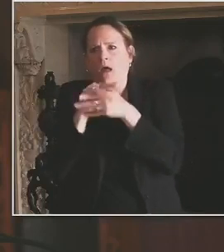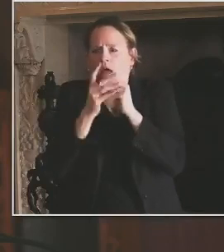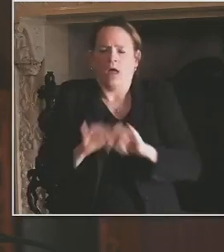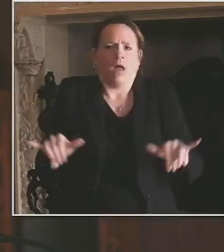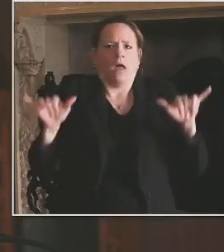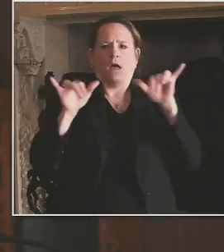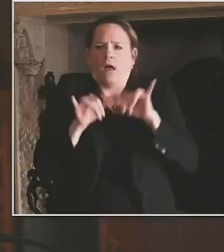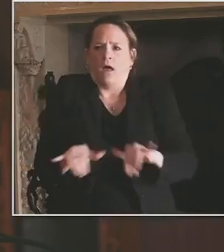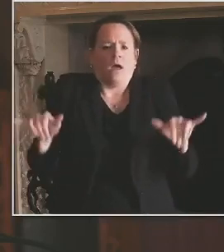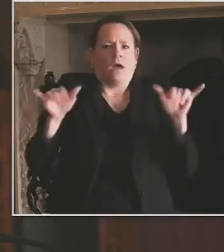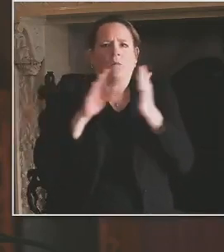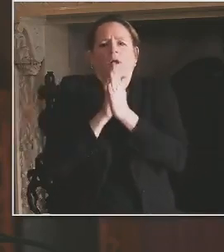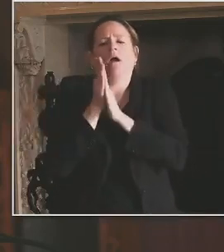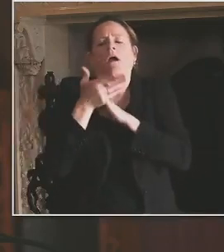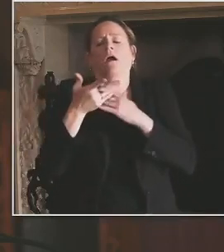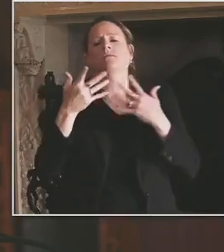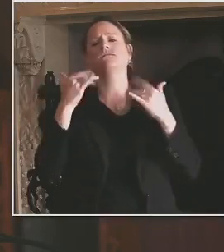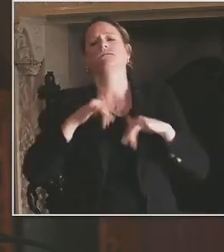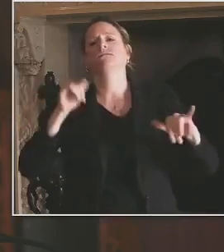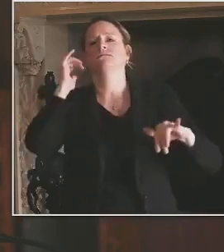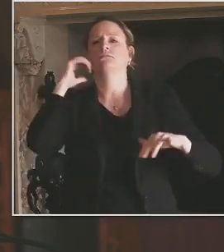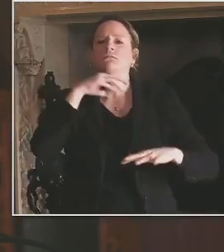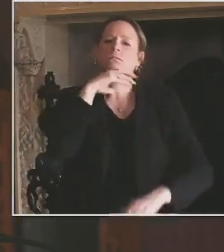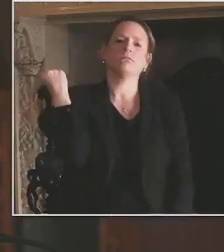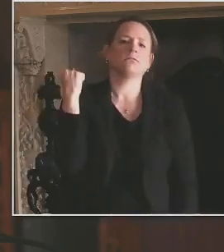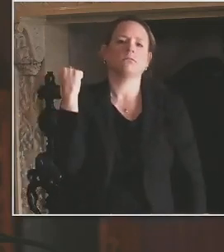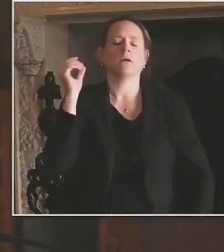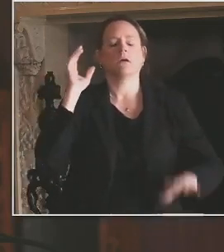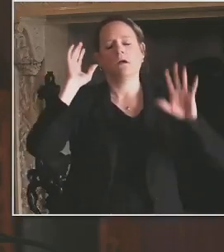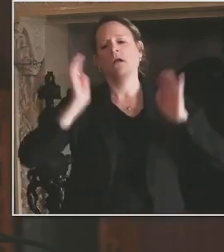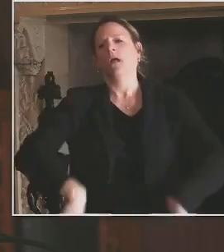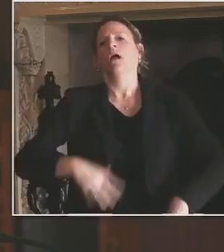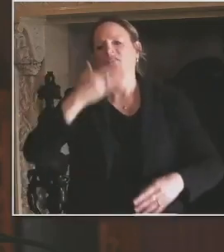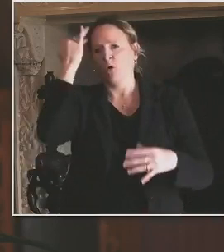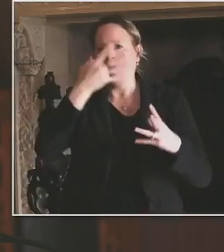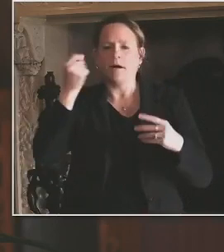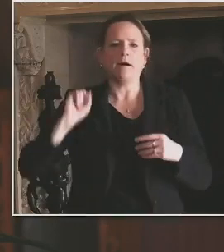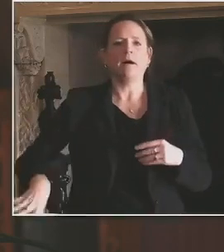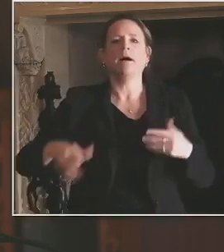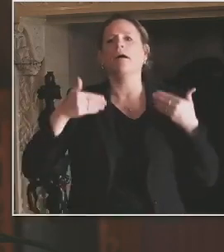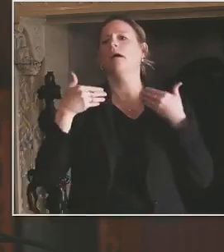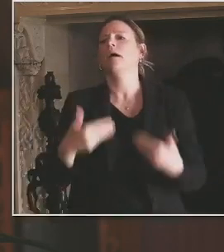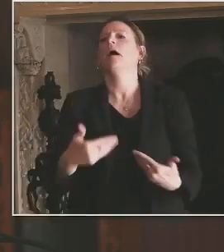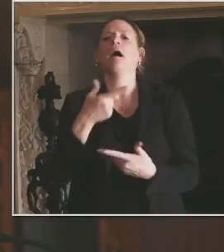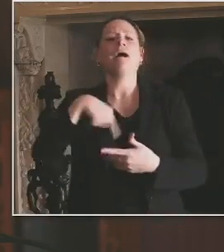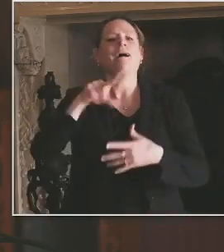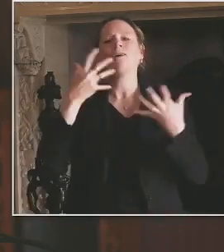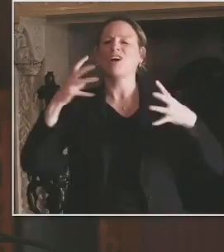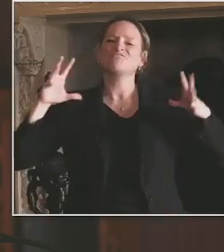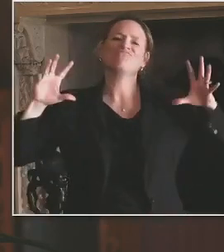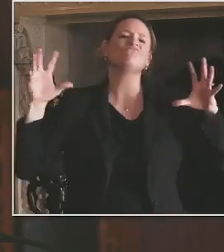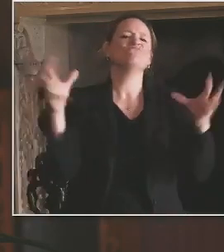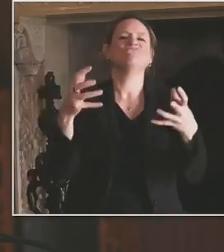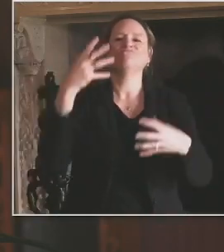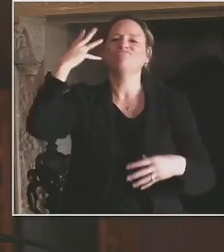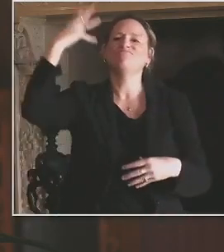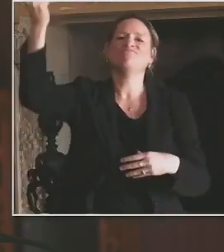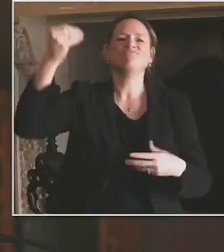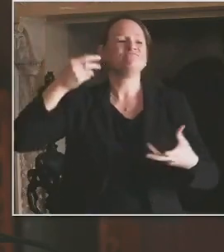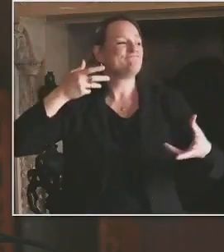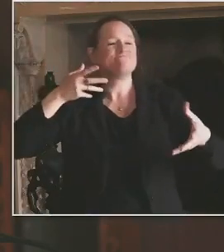attention slide, to accept the invitation to that barbecue, or to gather some friends for a drink. But again, this is